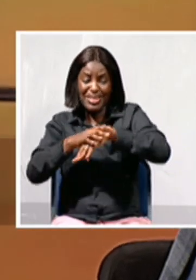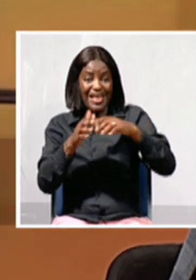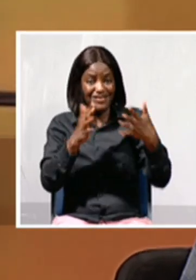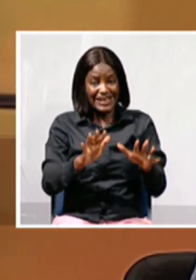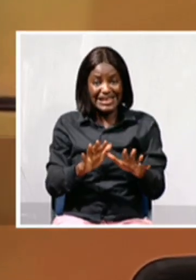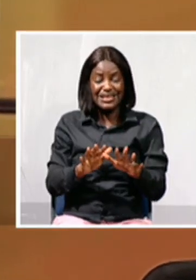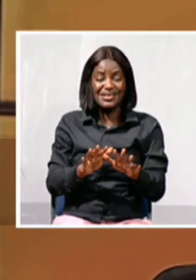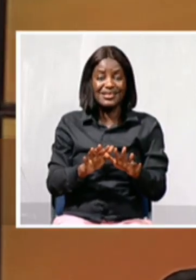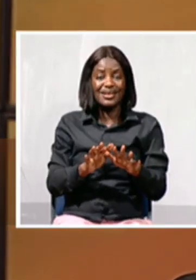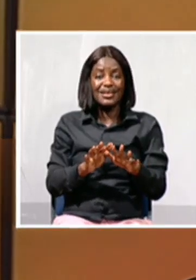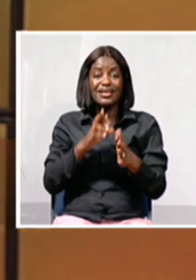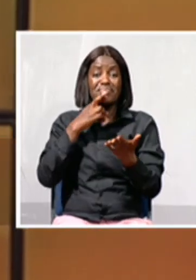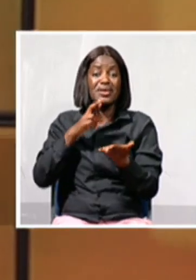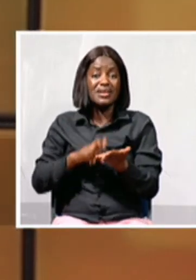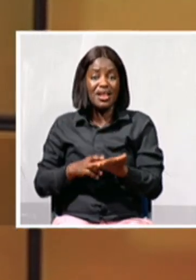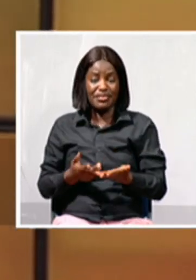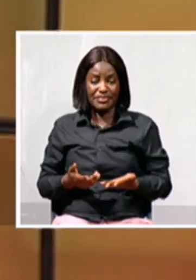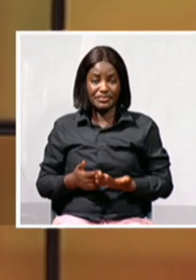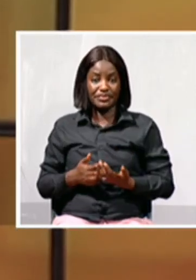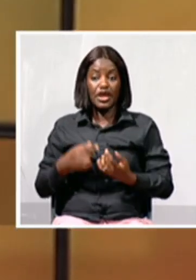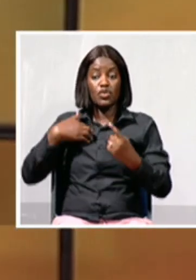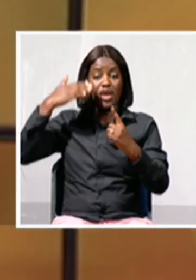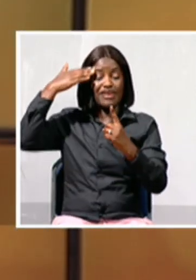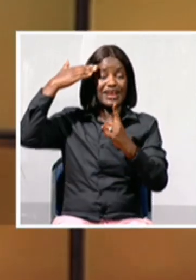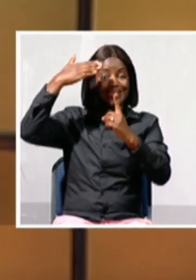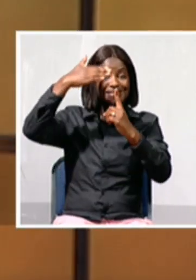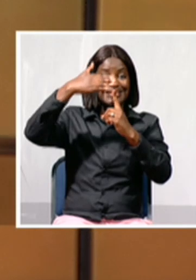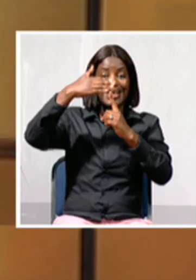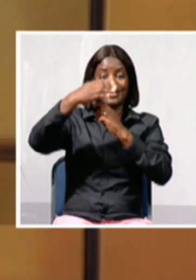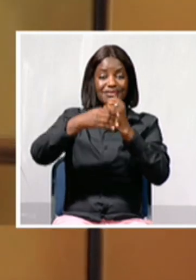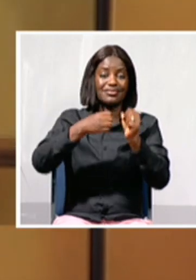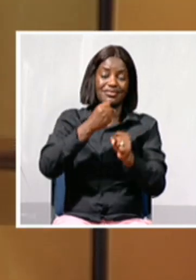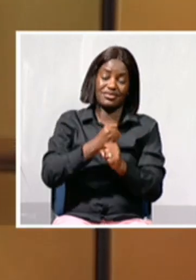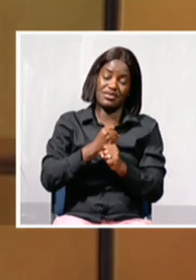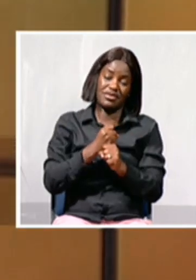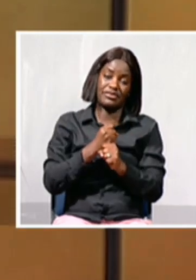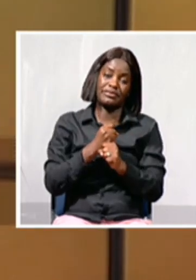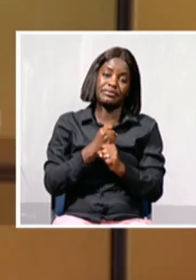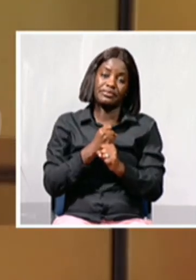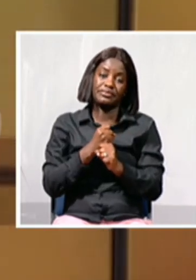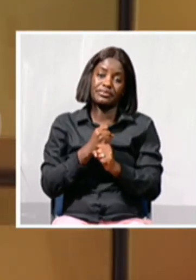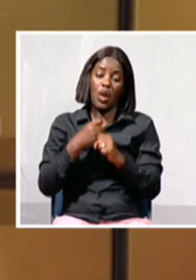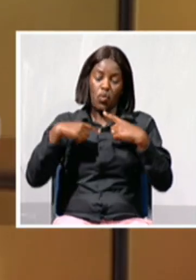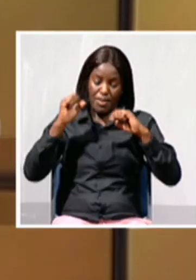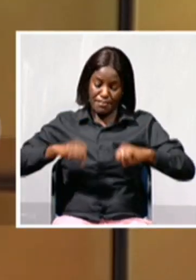conducted, and there we have a target, annual target of voter and civic education that we need to reach, and the target